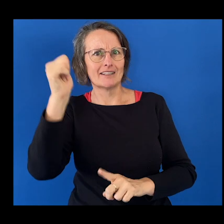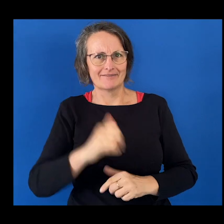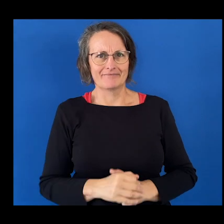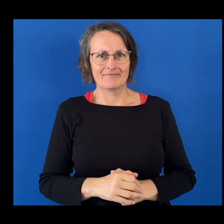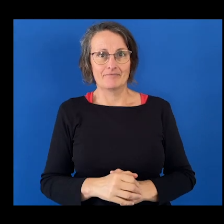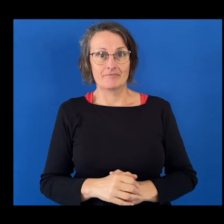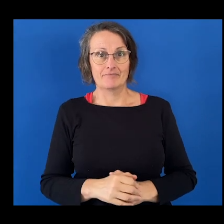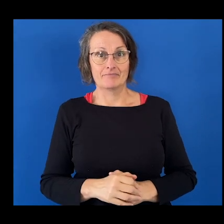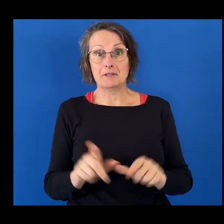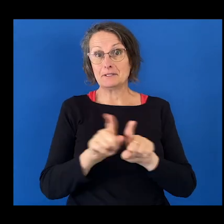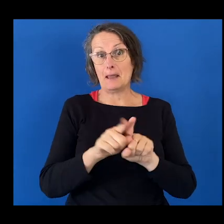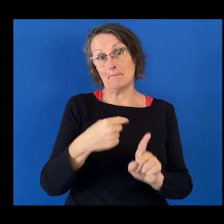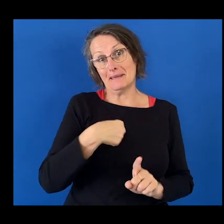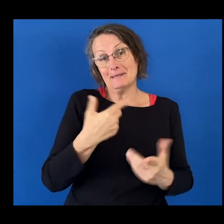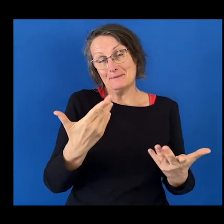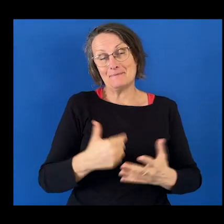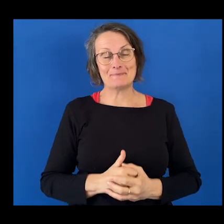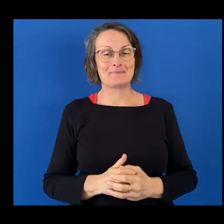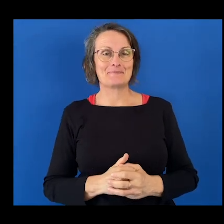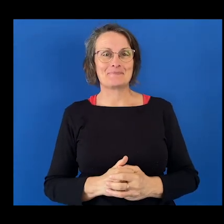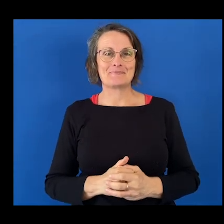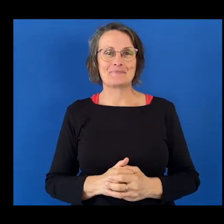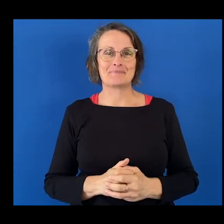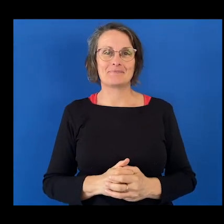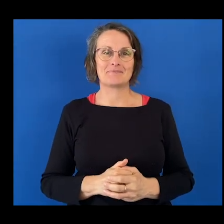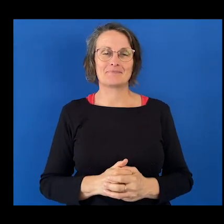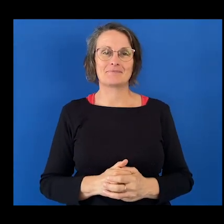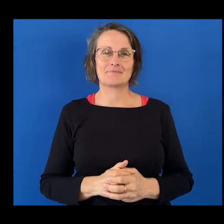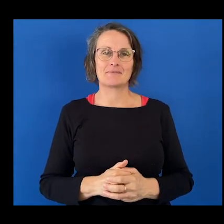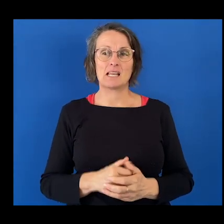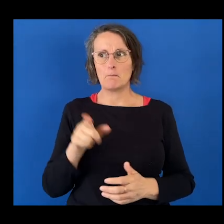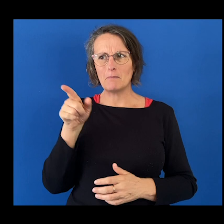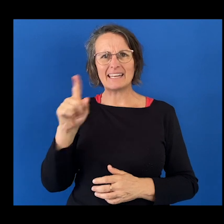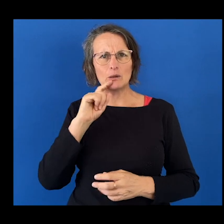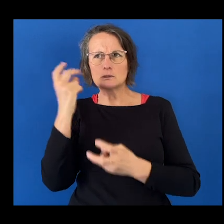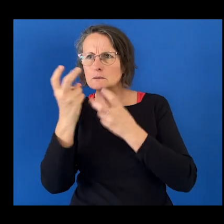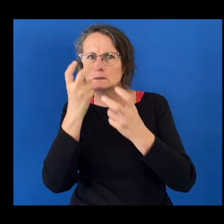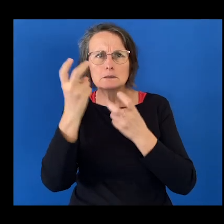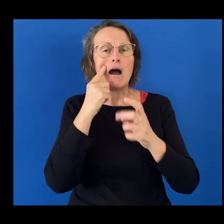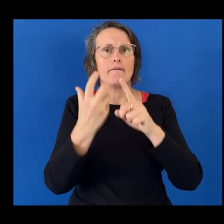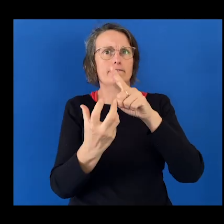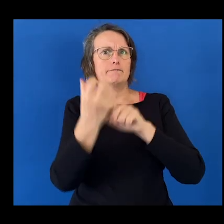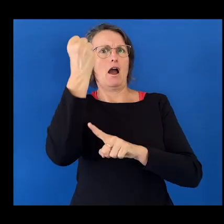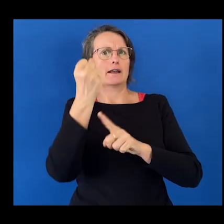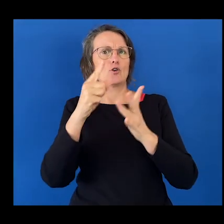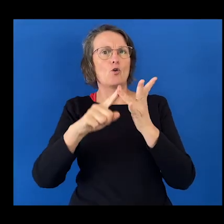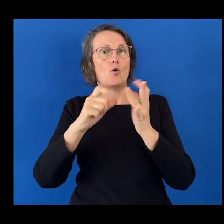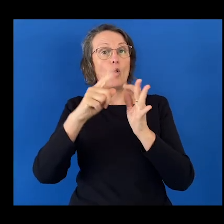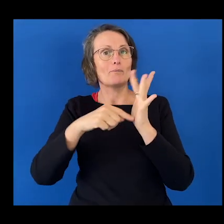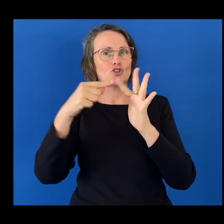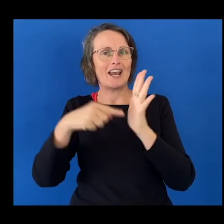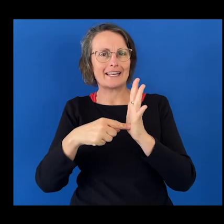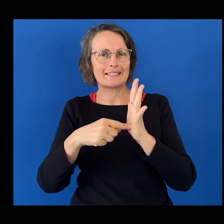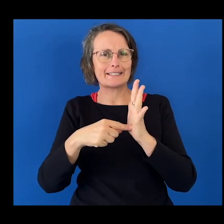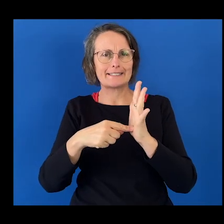And, you know, so am I for that matter. But he would find an object and imbue it